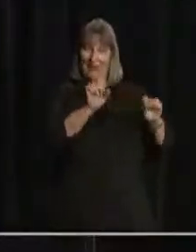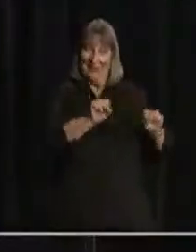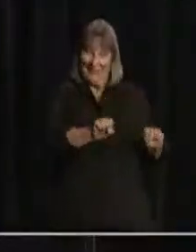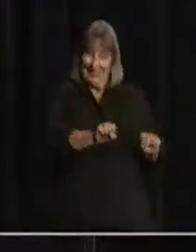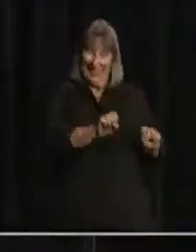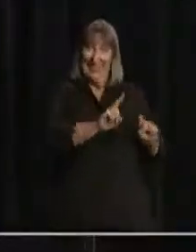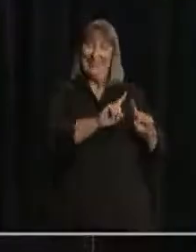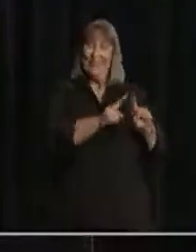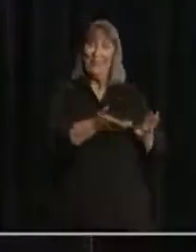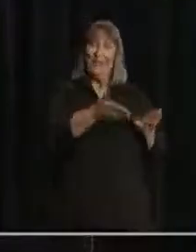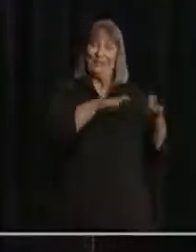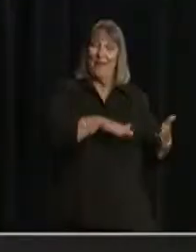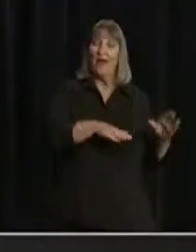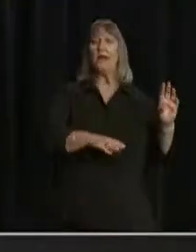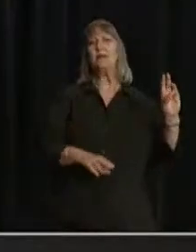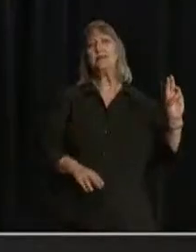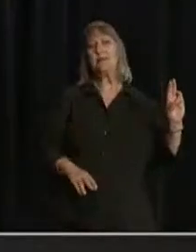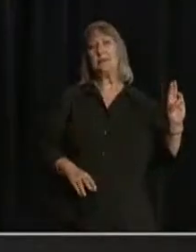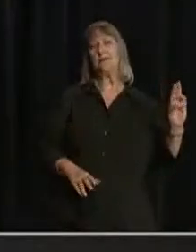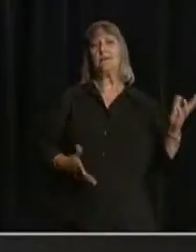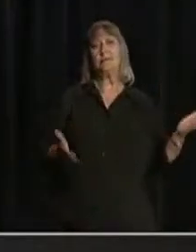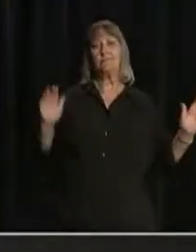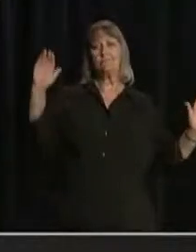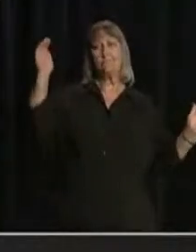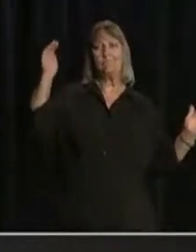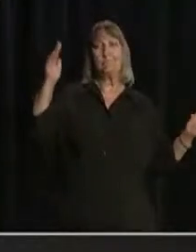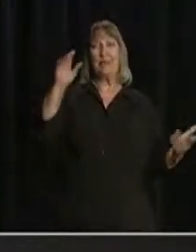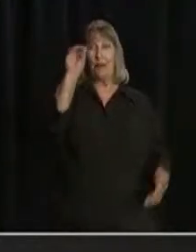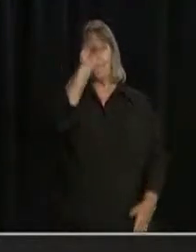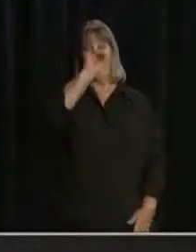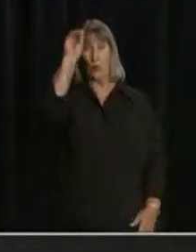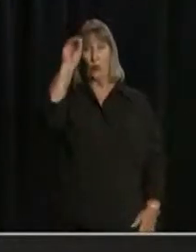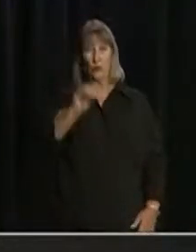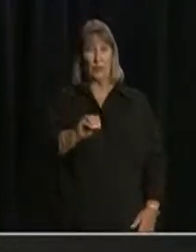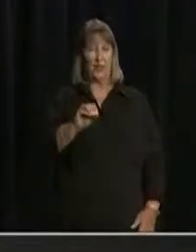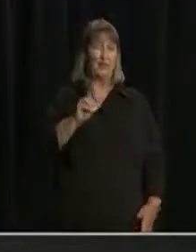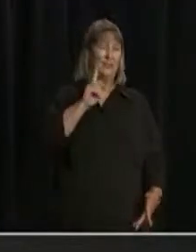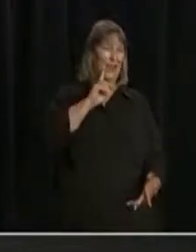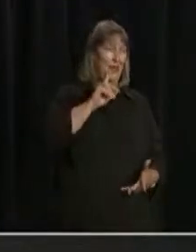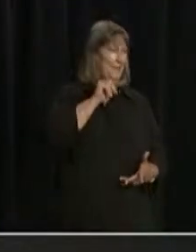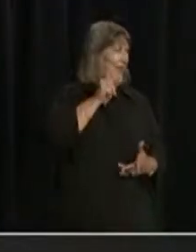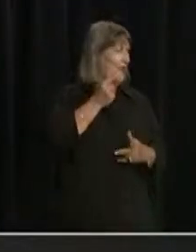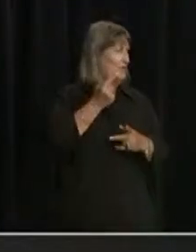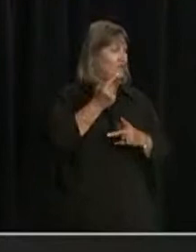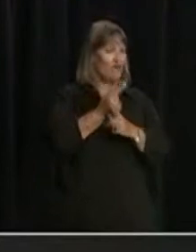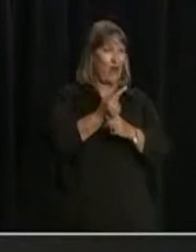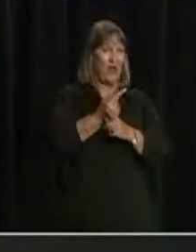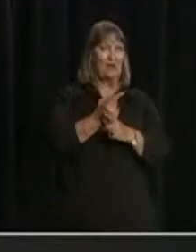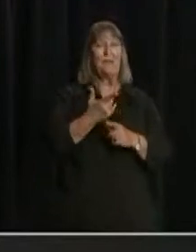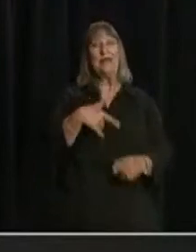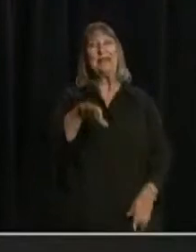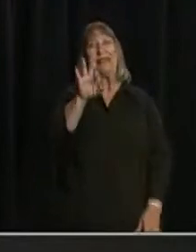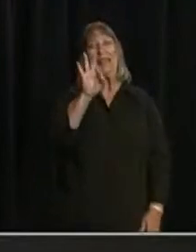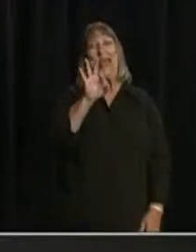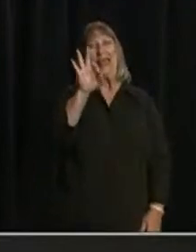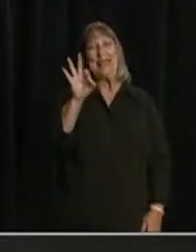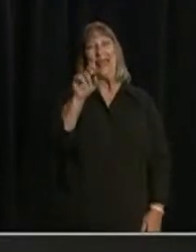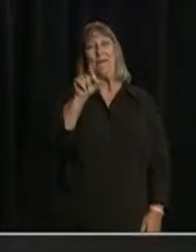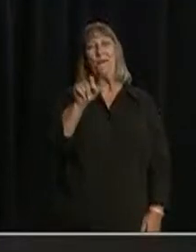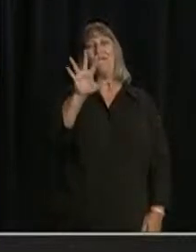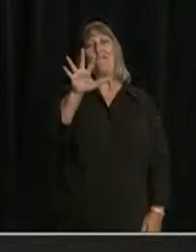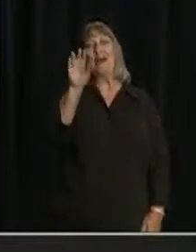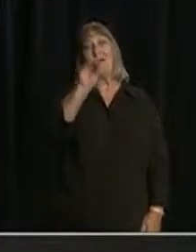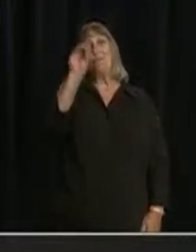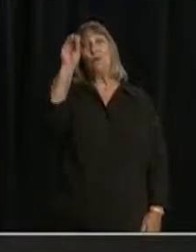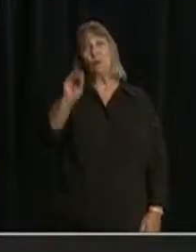folks really get vaccinated. Put that to a percentage. I'm not sure. The last one I saw is 99.5% of the ones